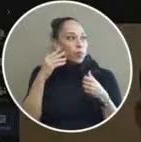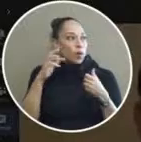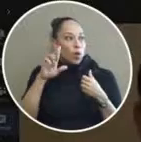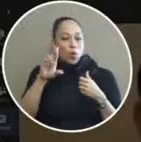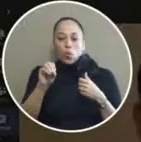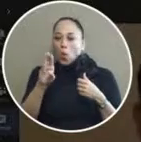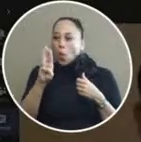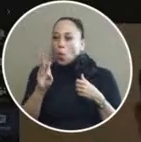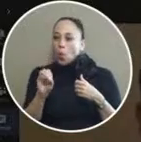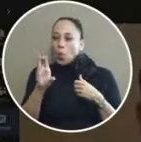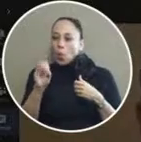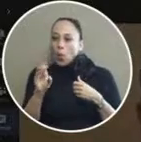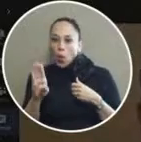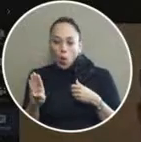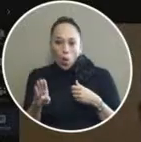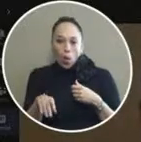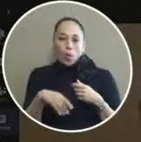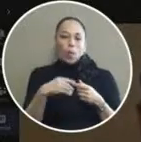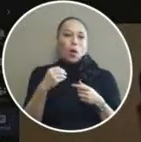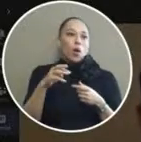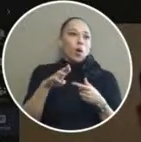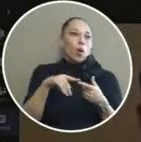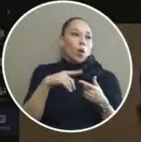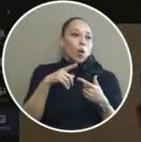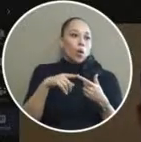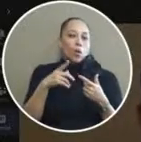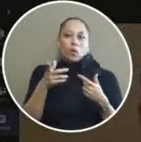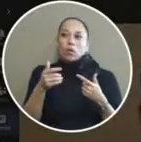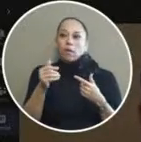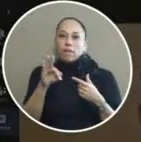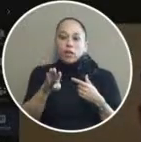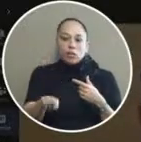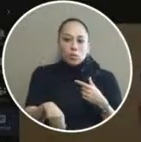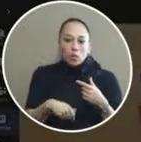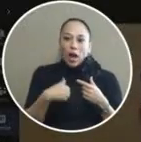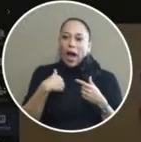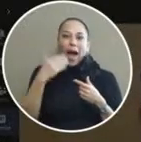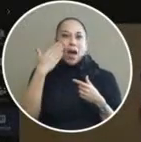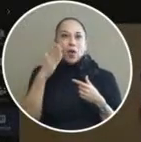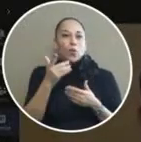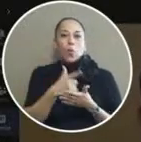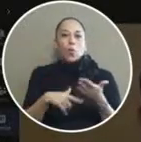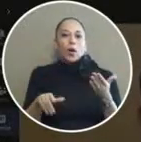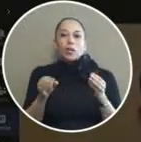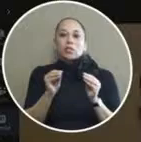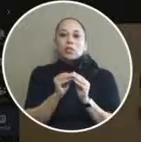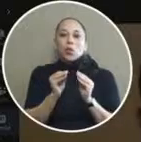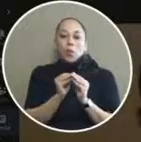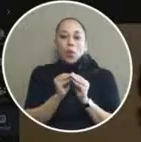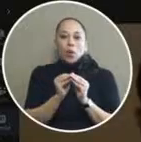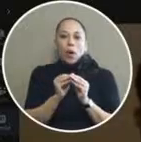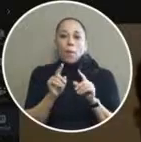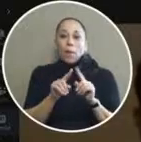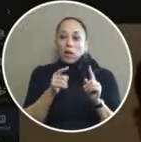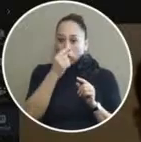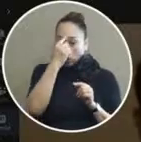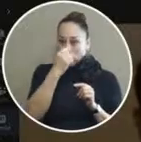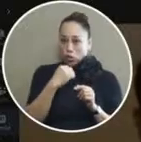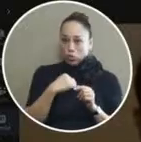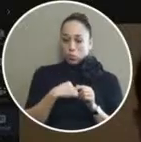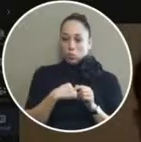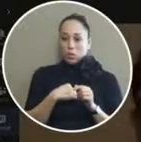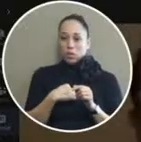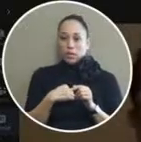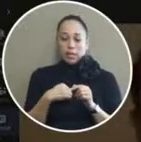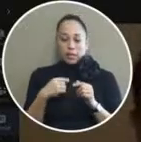robocalls. I don't know if there's, paid ads on Facebook. I don't know what it is more, but to me, it seems that